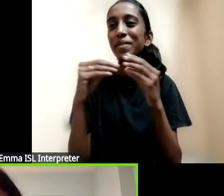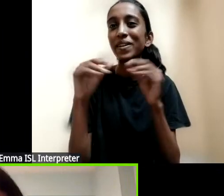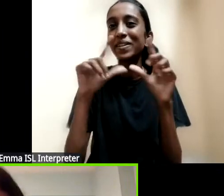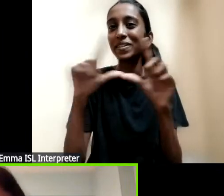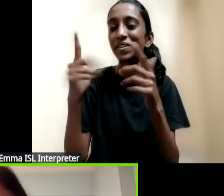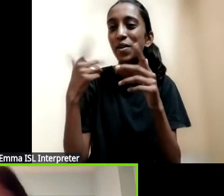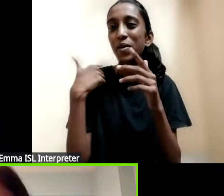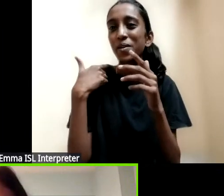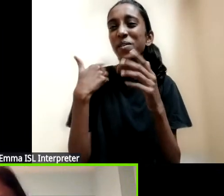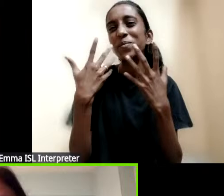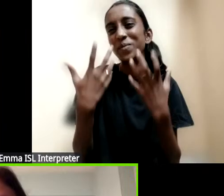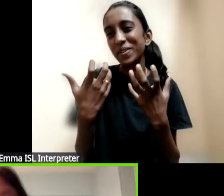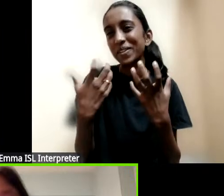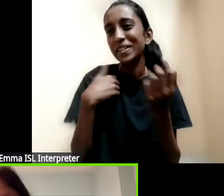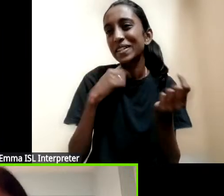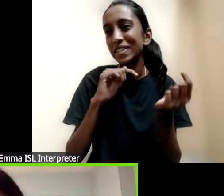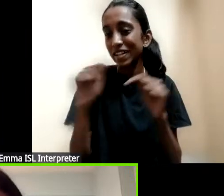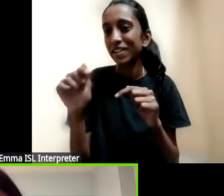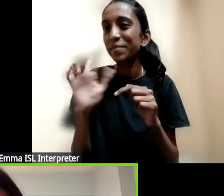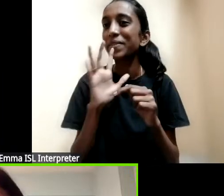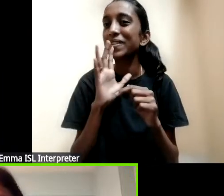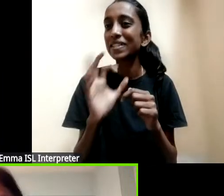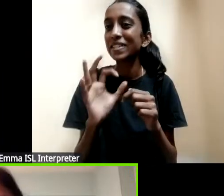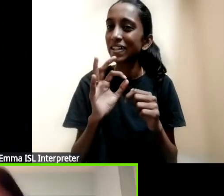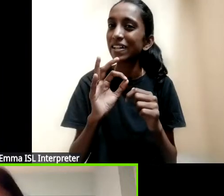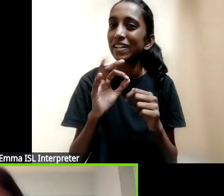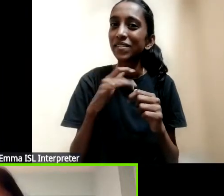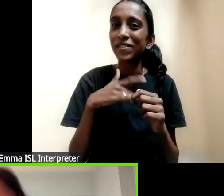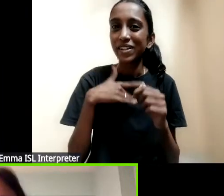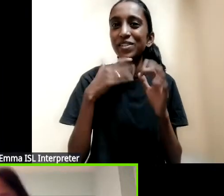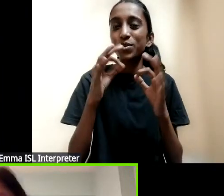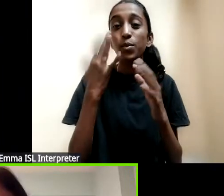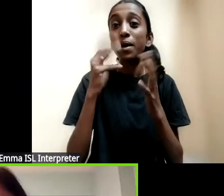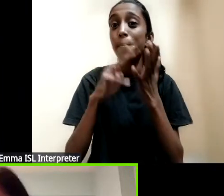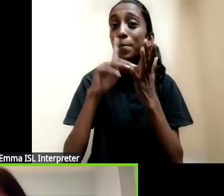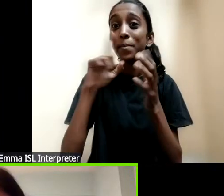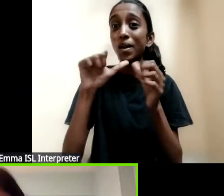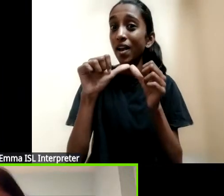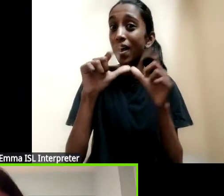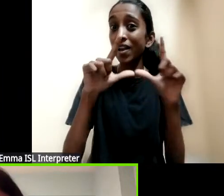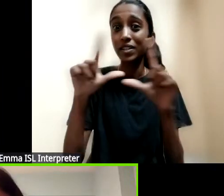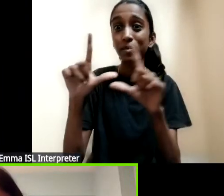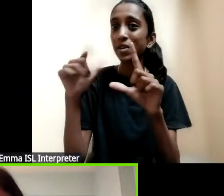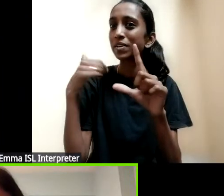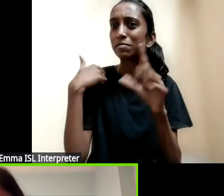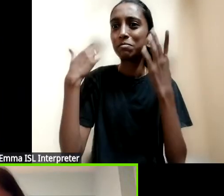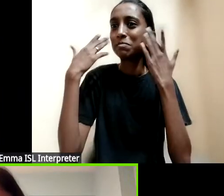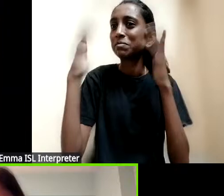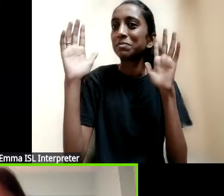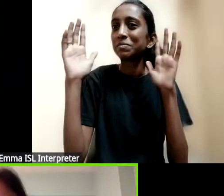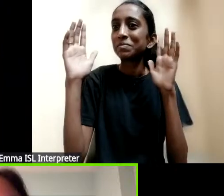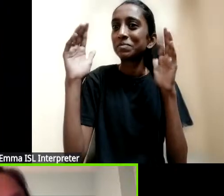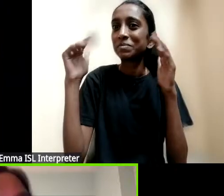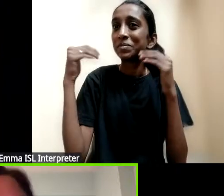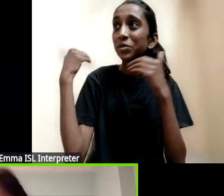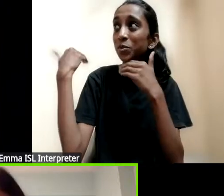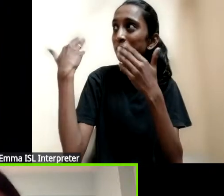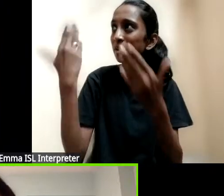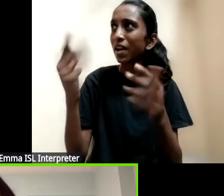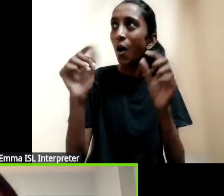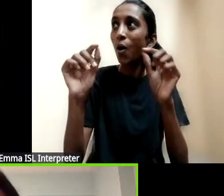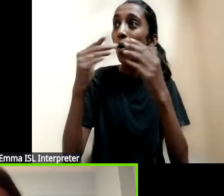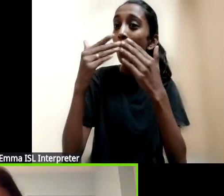wish I could have seen it. It would have been really lovely because mica exhibitions, I do not know of mica exhibitions which has opened